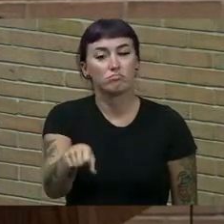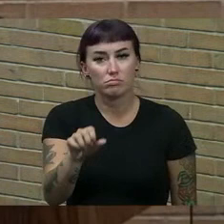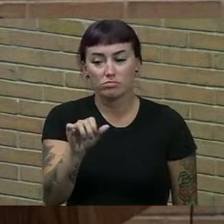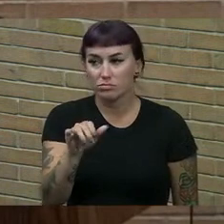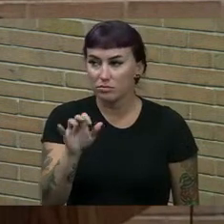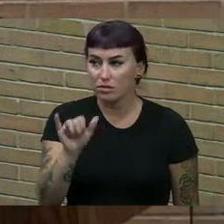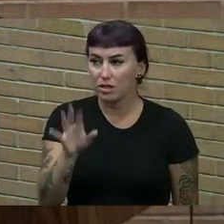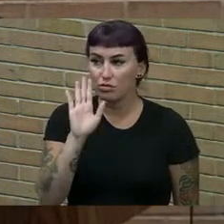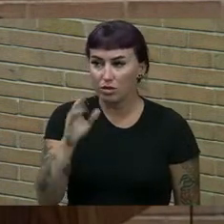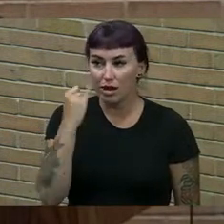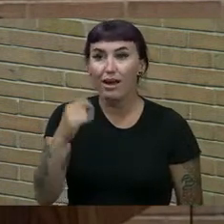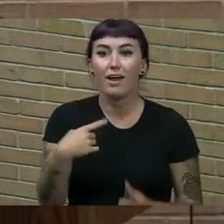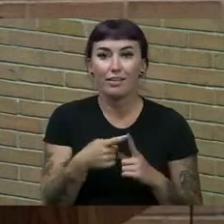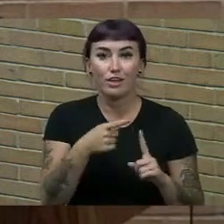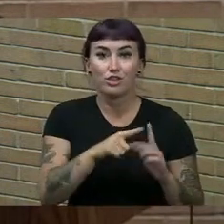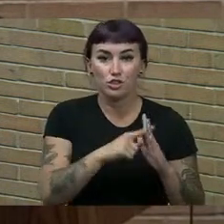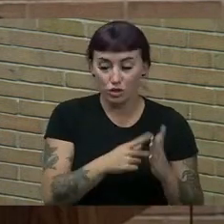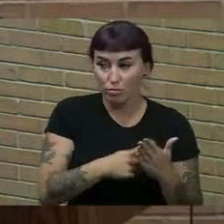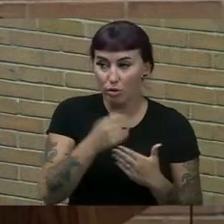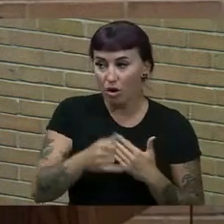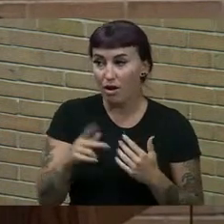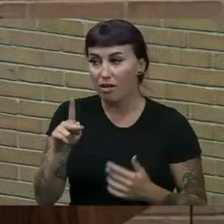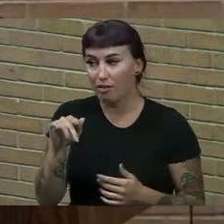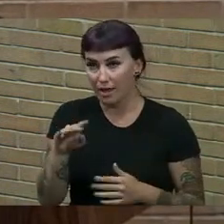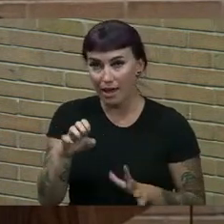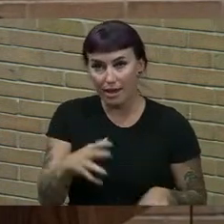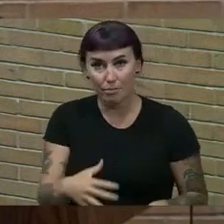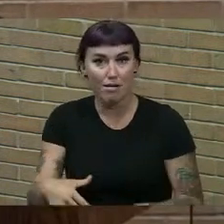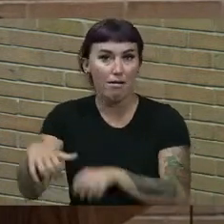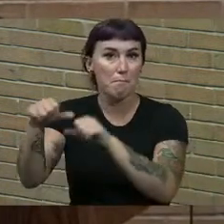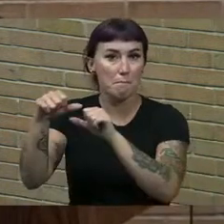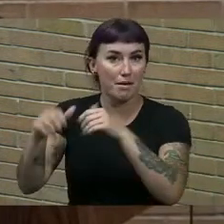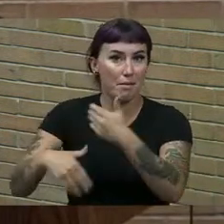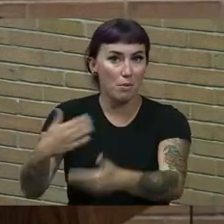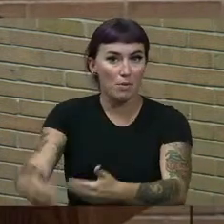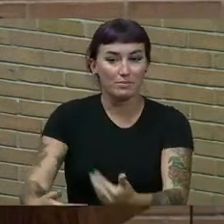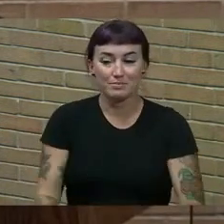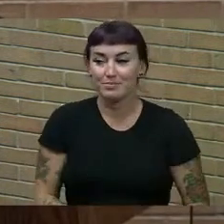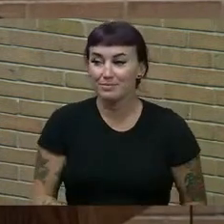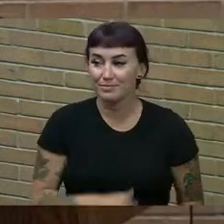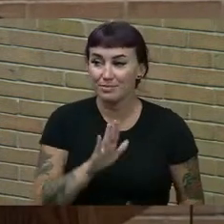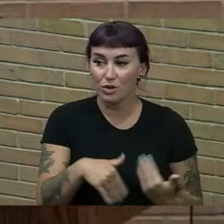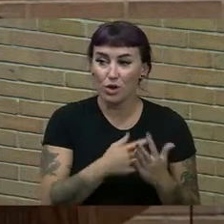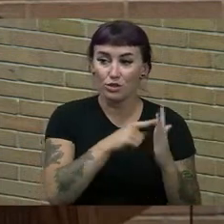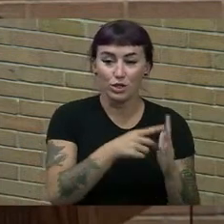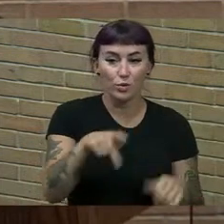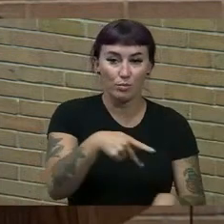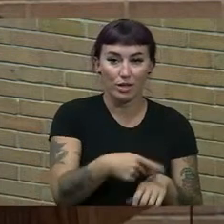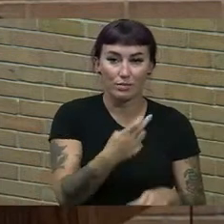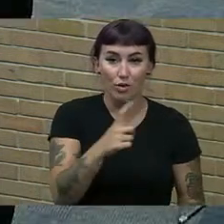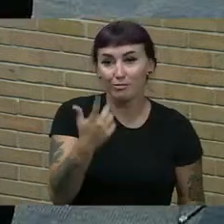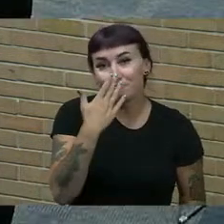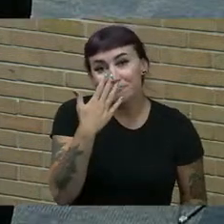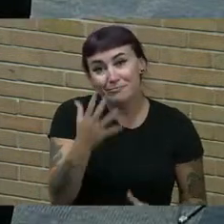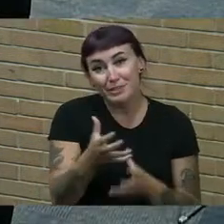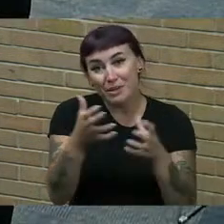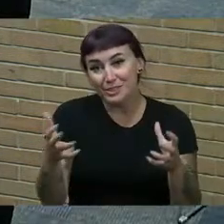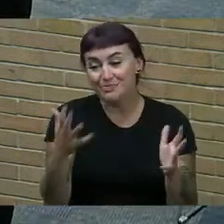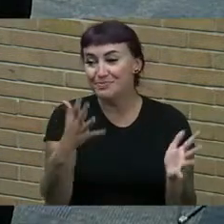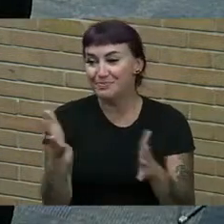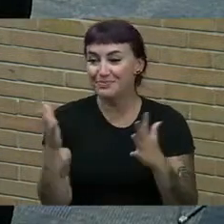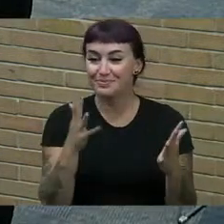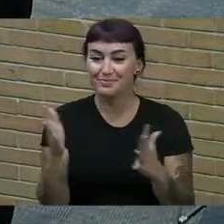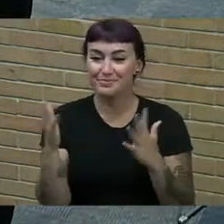and she then began the project, and Katie picked it up. So I'll start with Principal Hall. Thanks very much. Thank